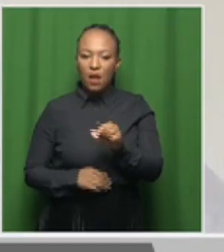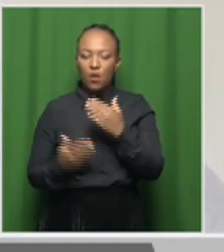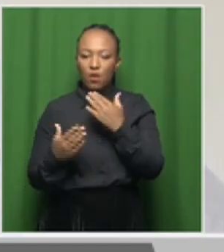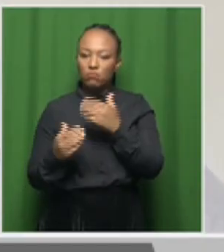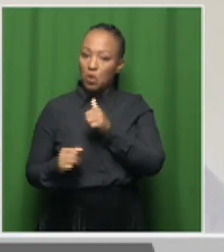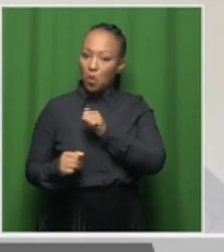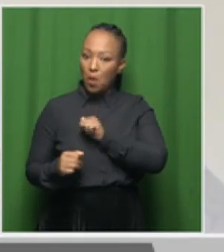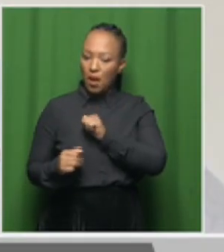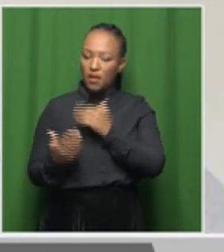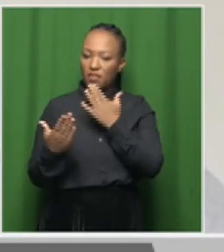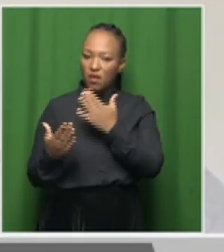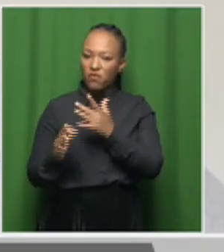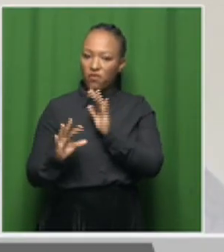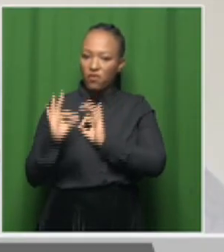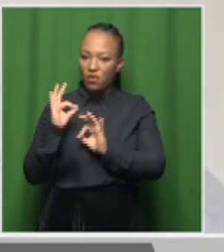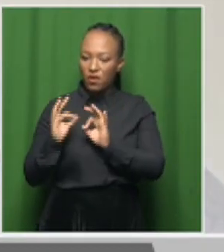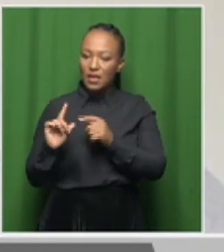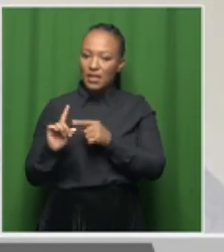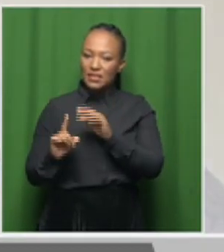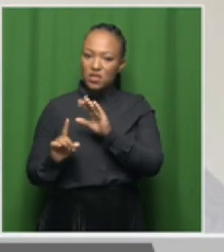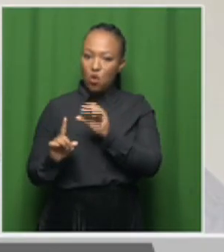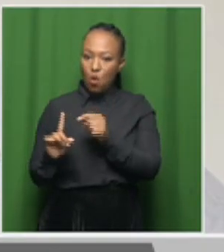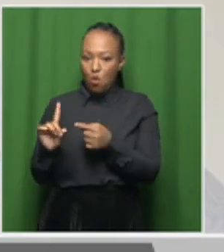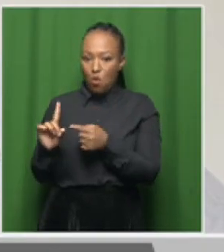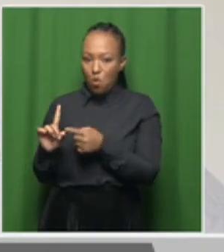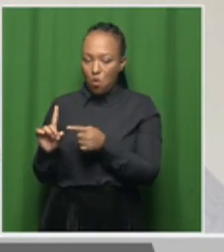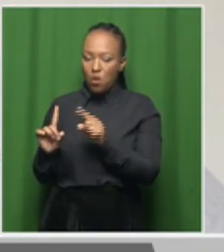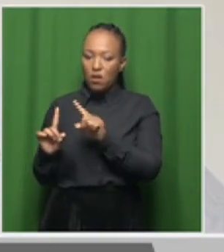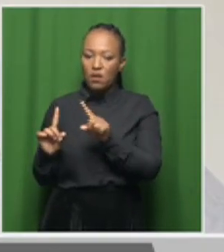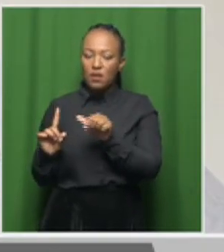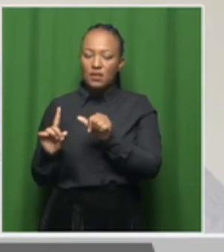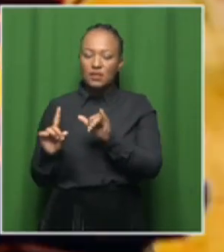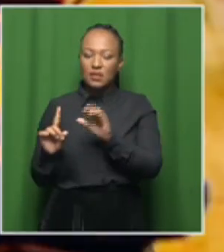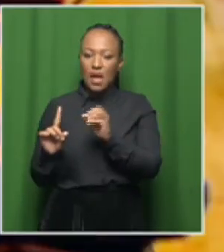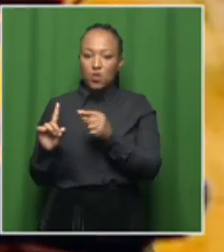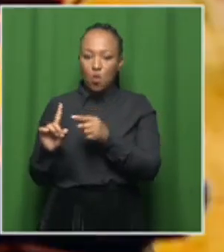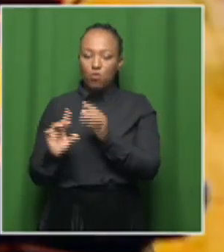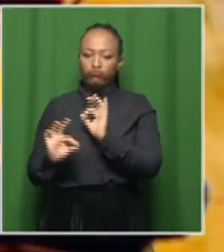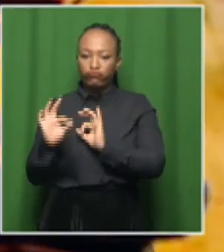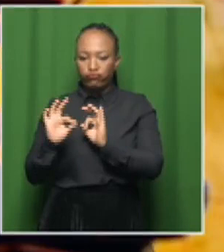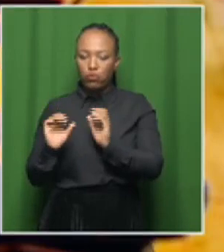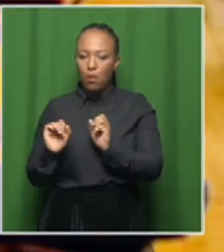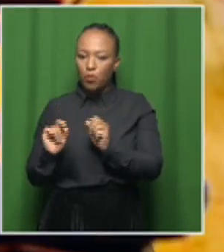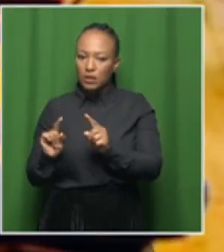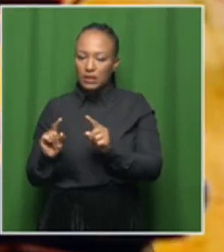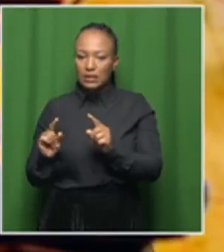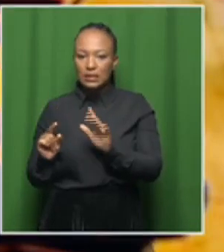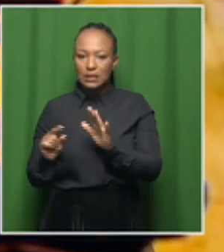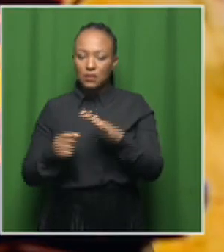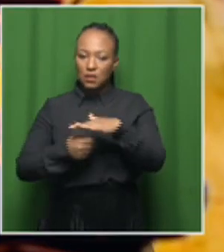your story. CEO of Zaio, Mvelo Hlophe, this morning chatting about some of the insights, the opportunities available